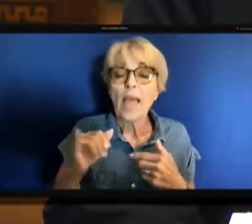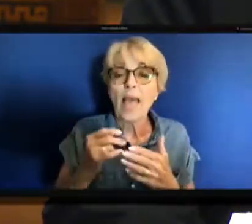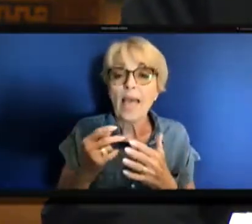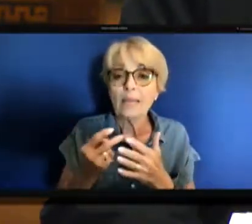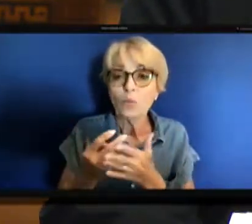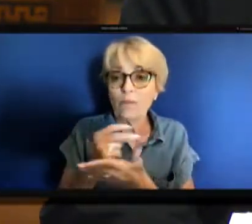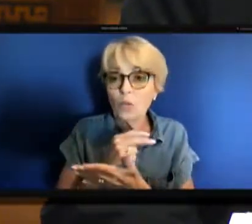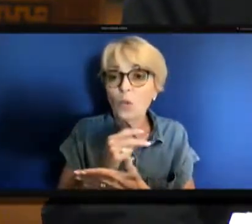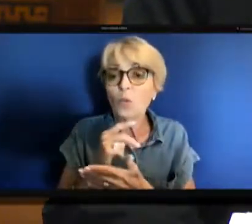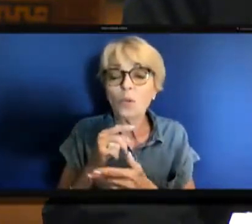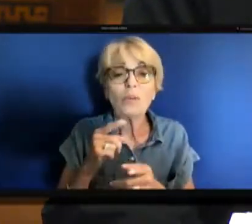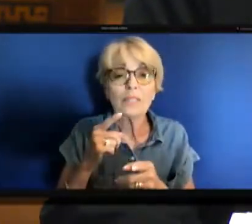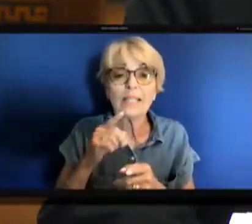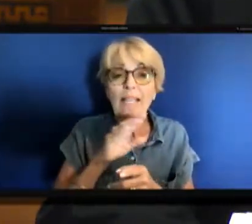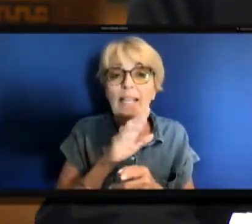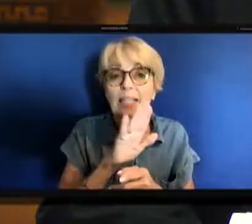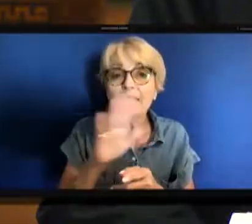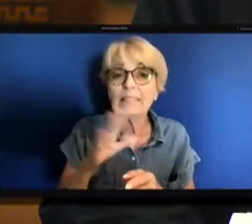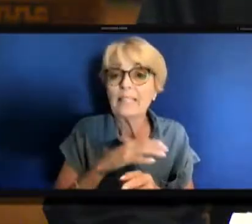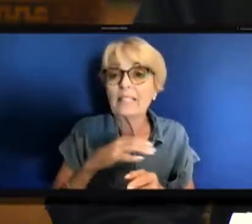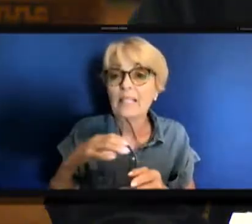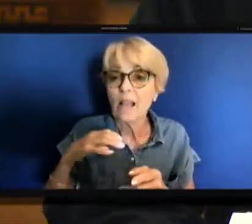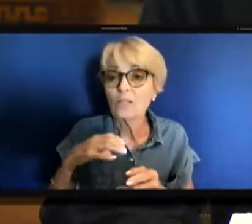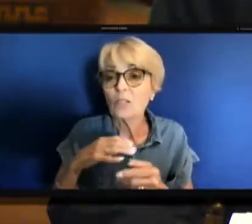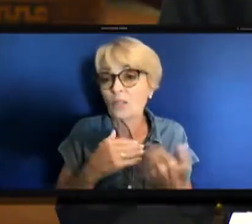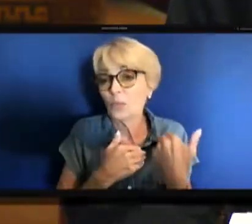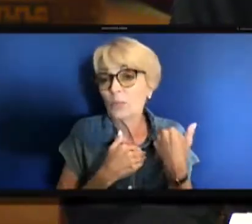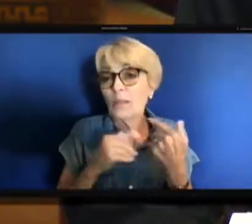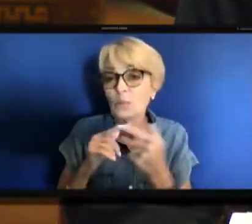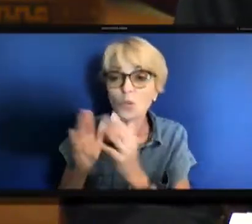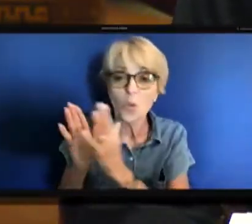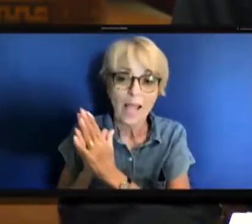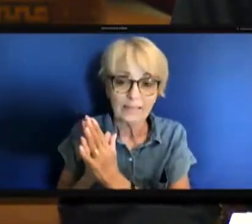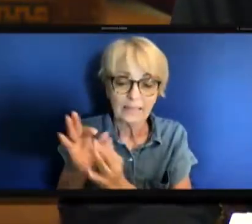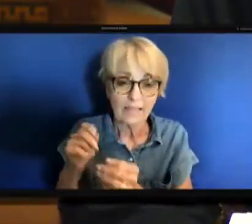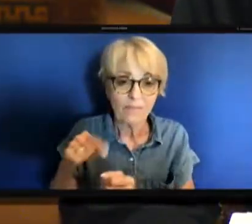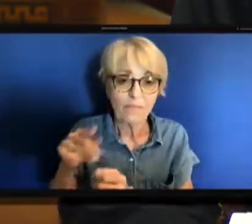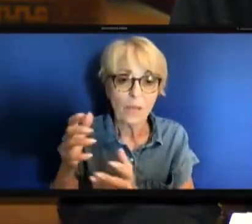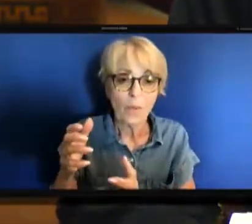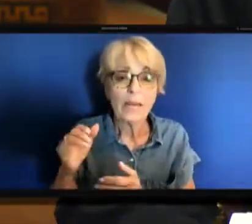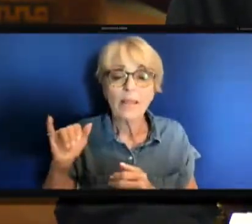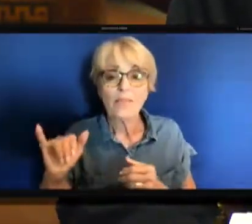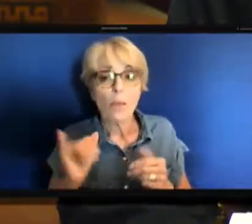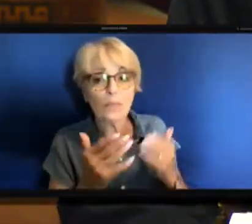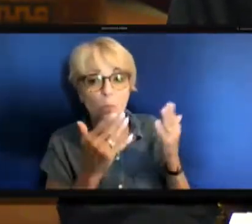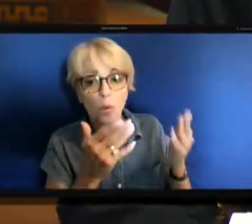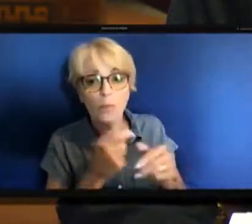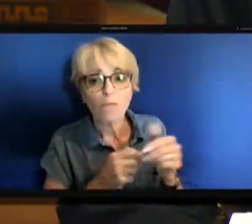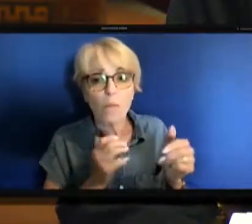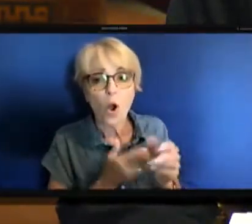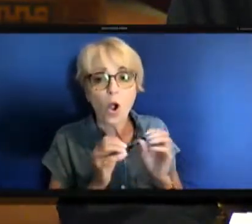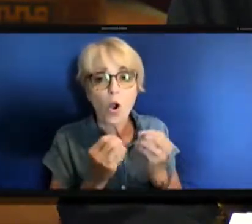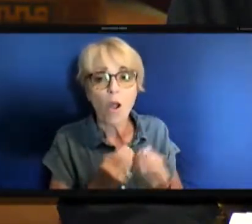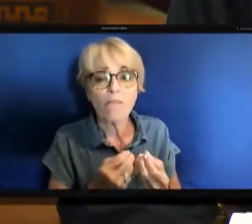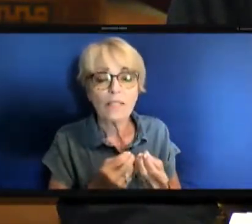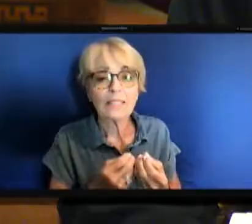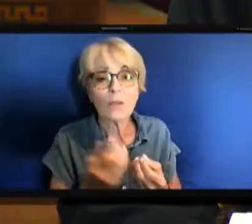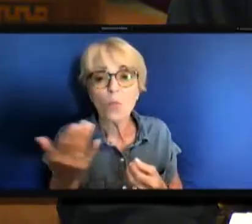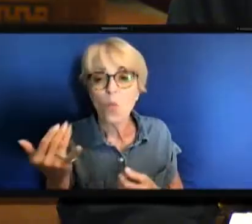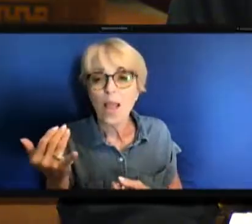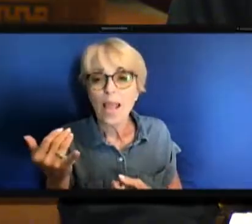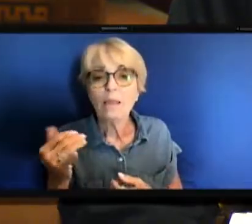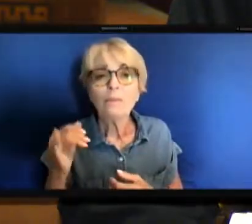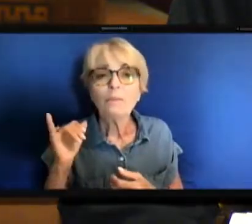council to request if they so desire it. So that was a recommendation from our office because of the way the